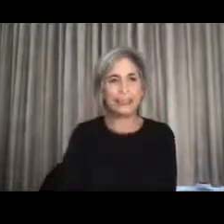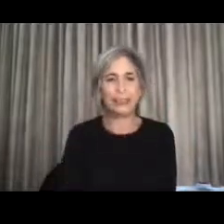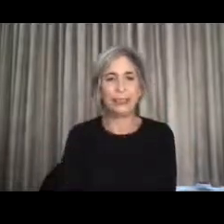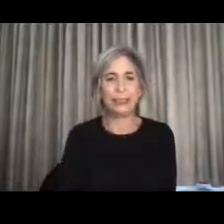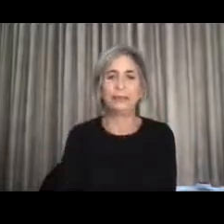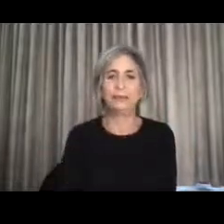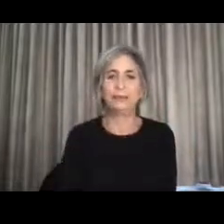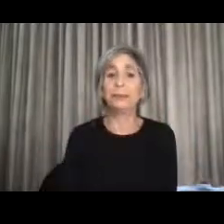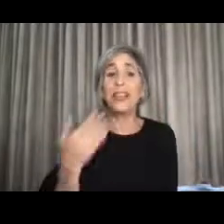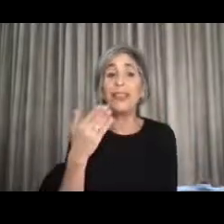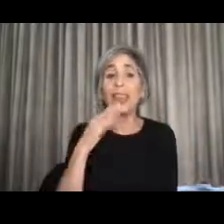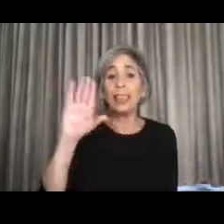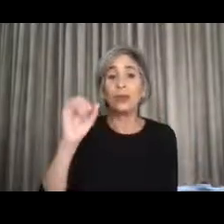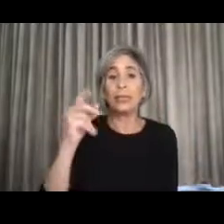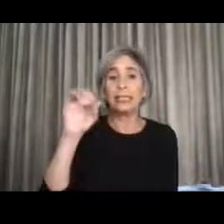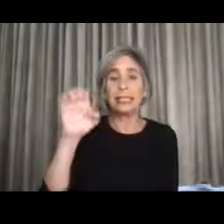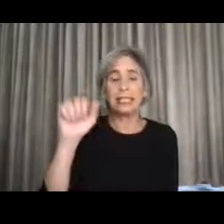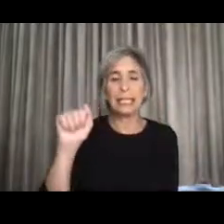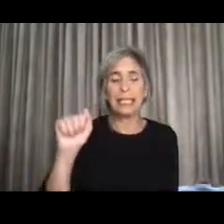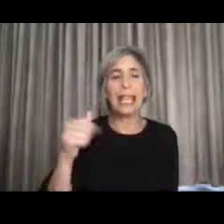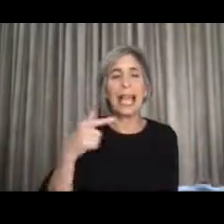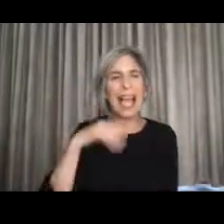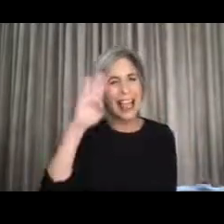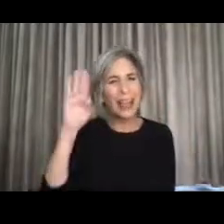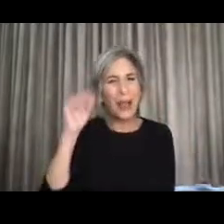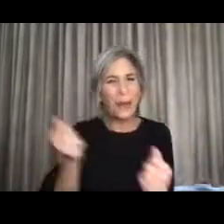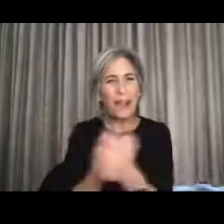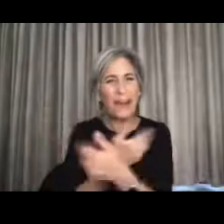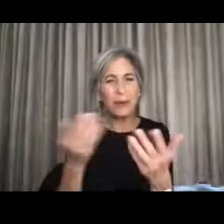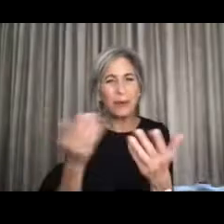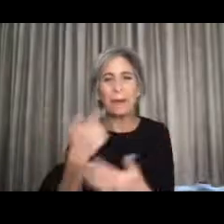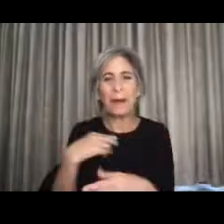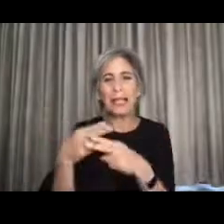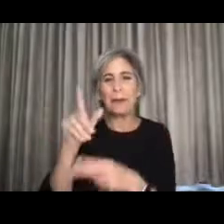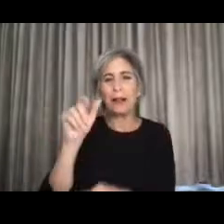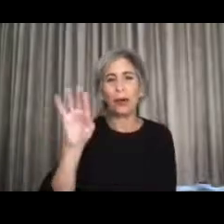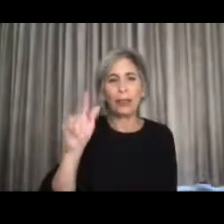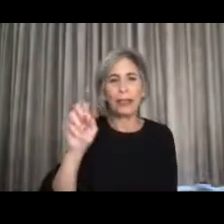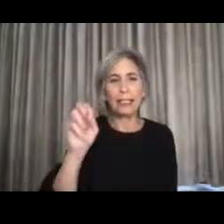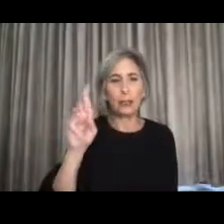Thank you, Chelsea. Hi, everyone. As Chelsea said, my name is Laura Lansberg. I